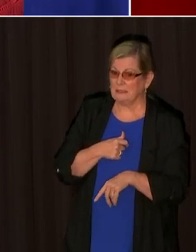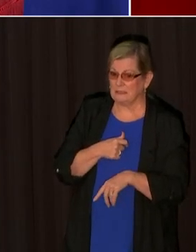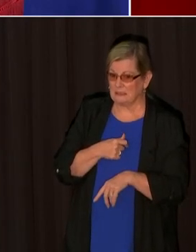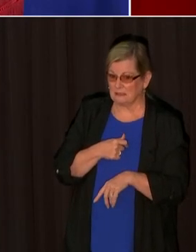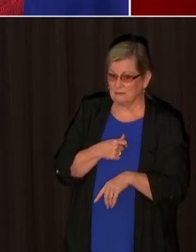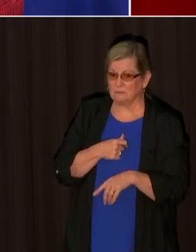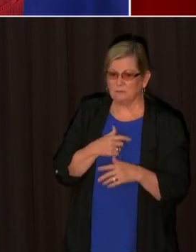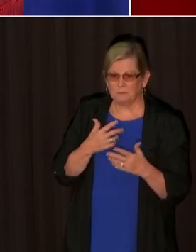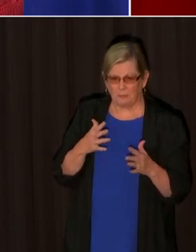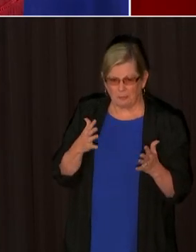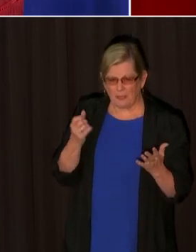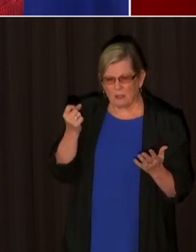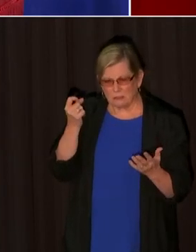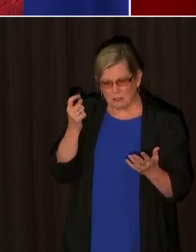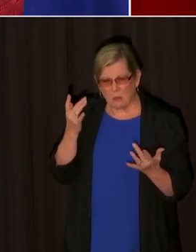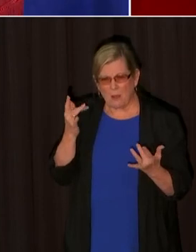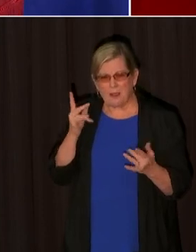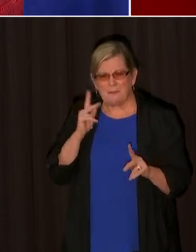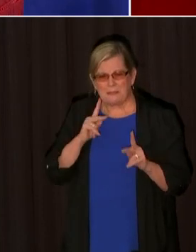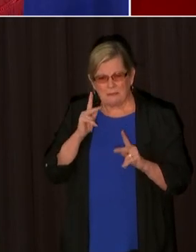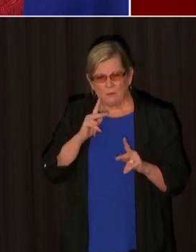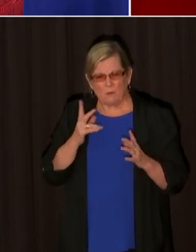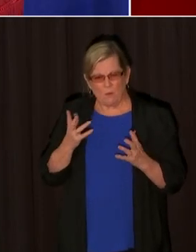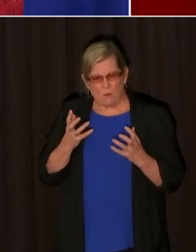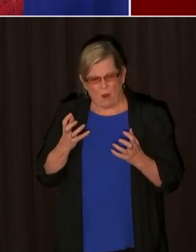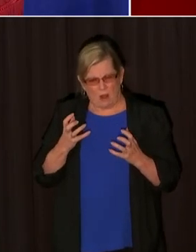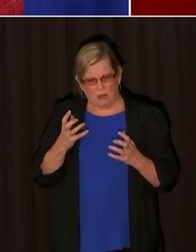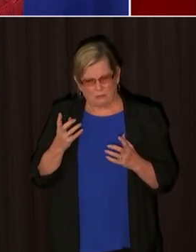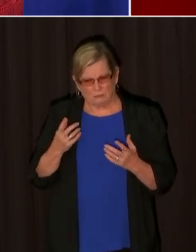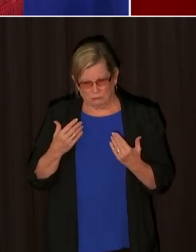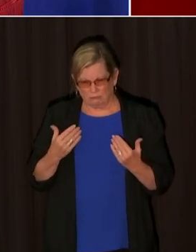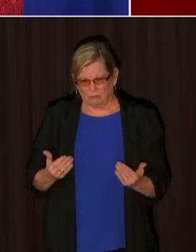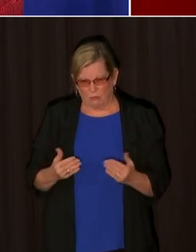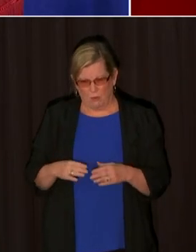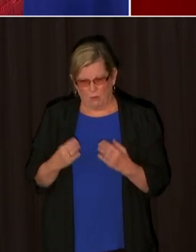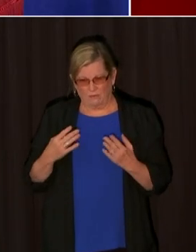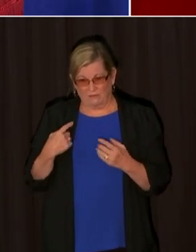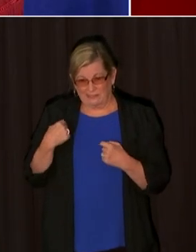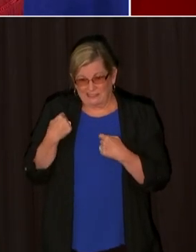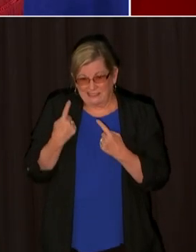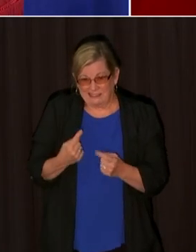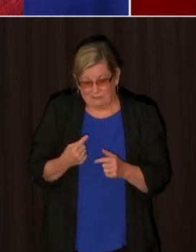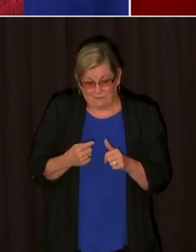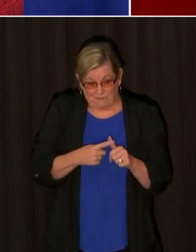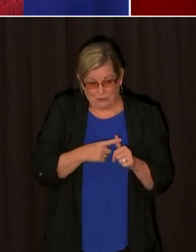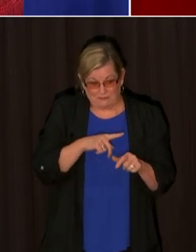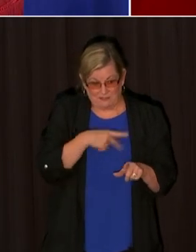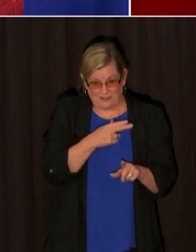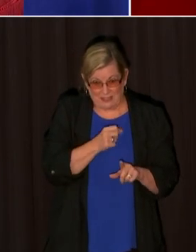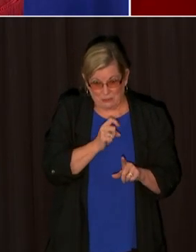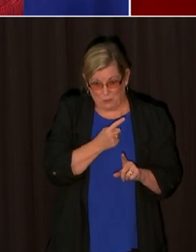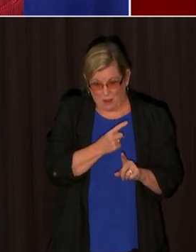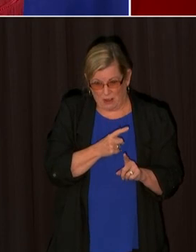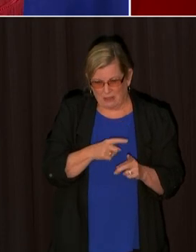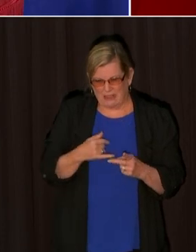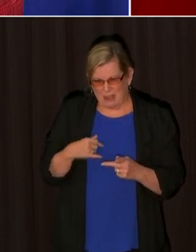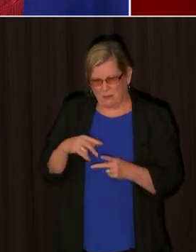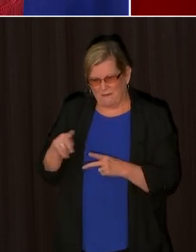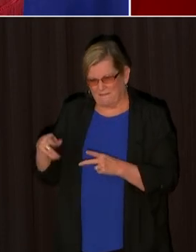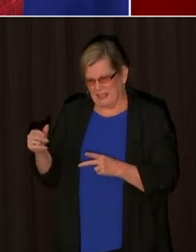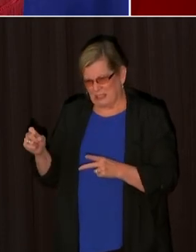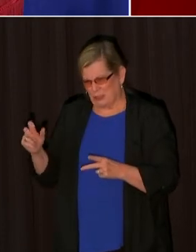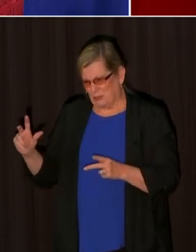are want to do that because we've done it for the first 2 phases, but there's more that we need to know for phase